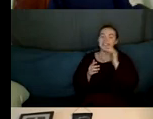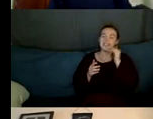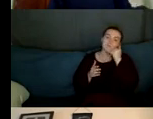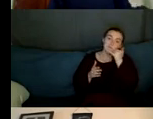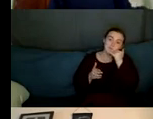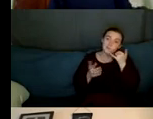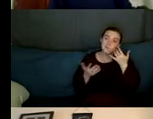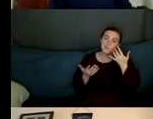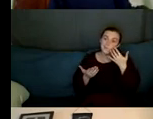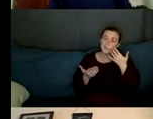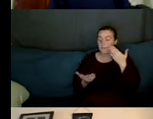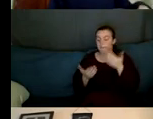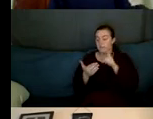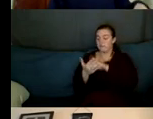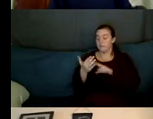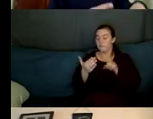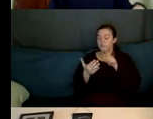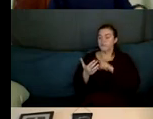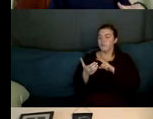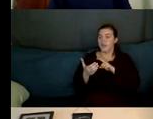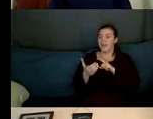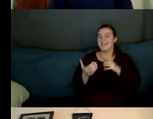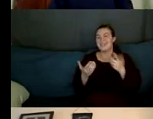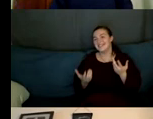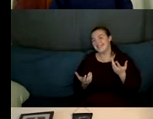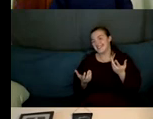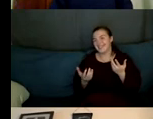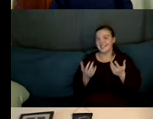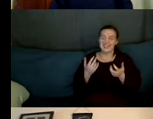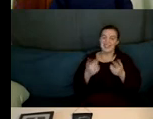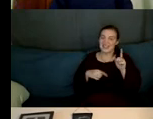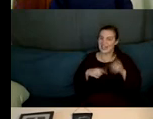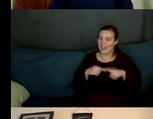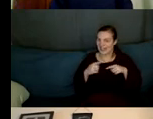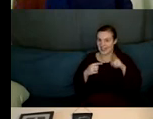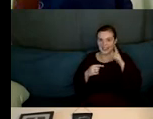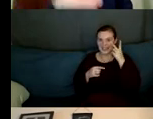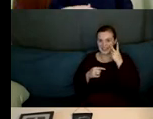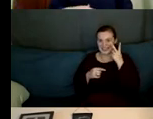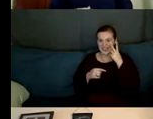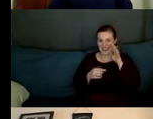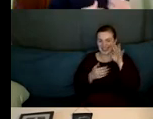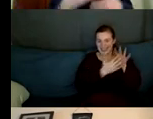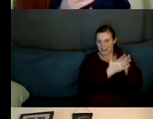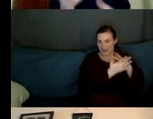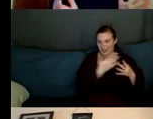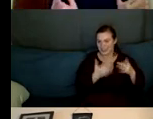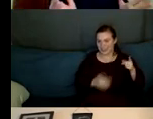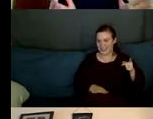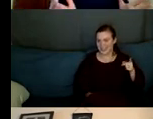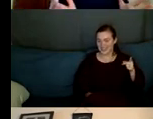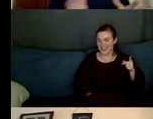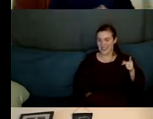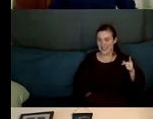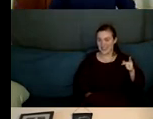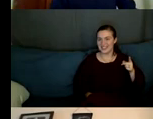through a mobile device, they can't see those spreadsheets. If you paste a grid